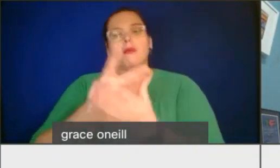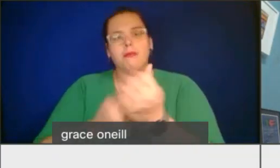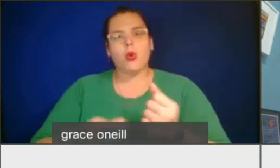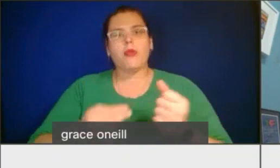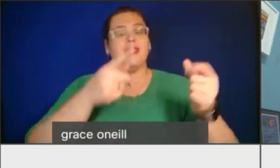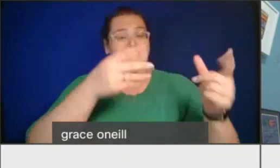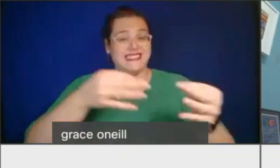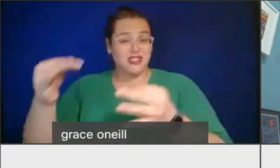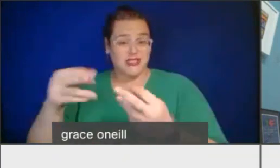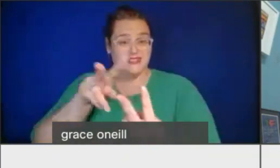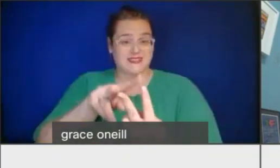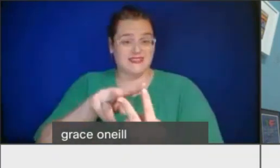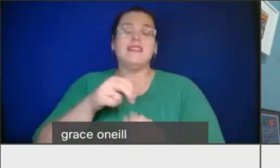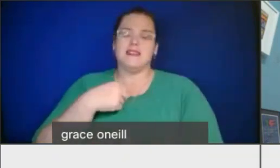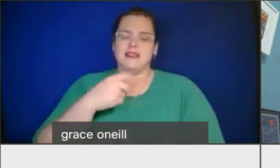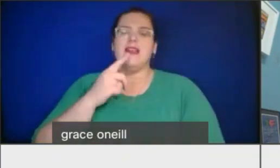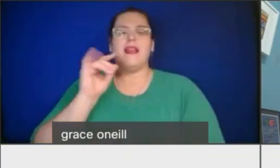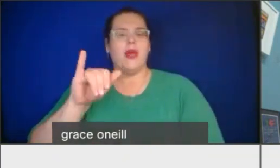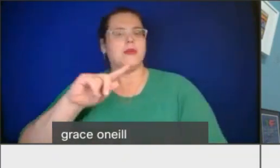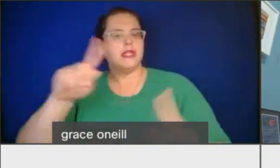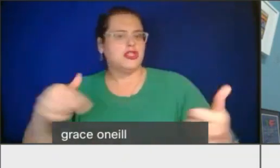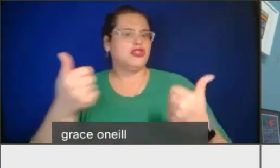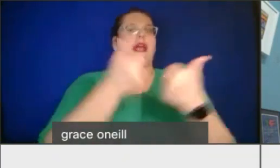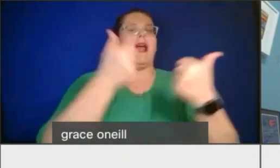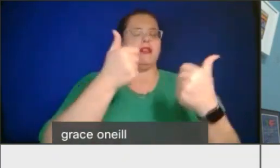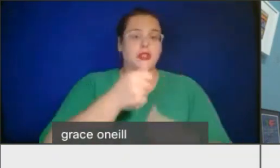challenges to the federal government's authority to